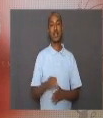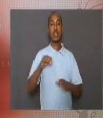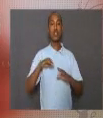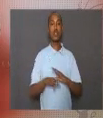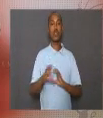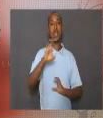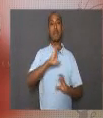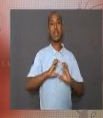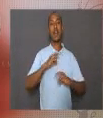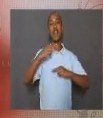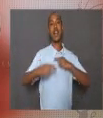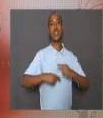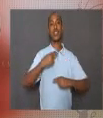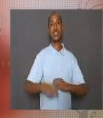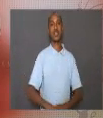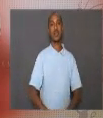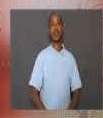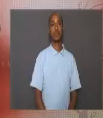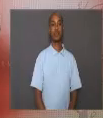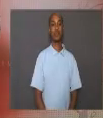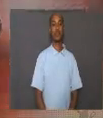through chemical reactions.